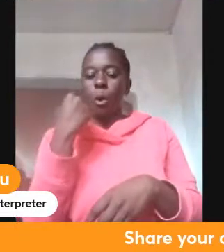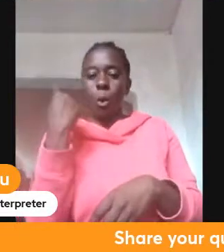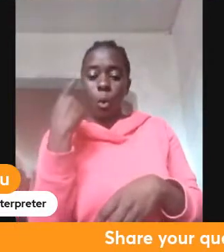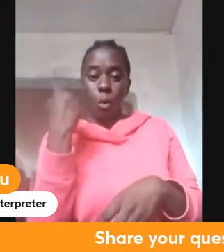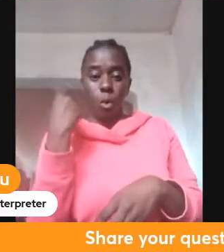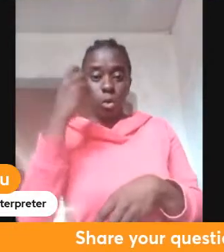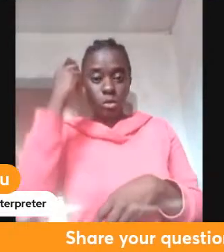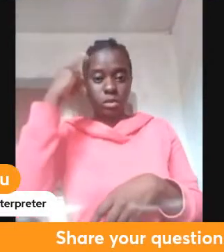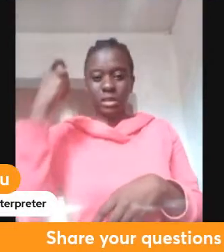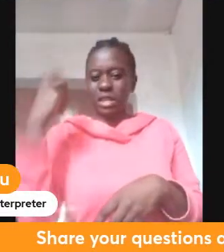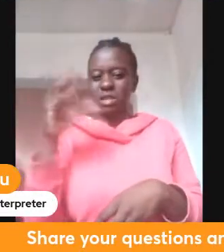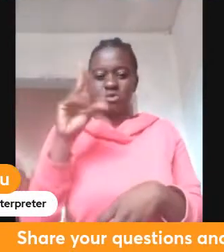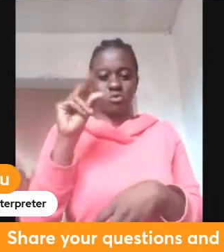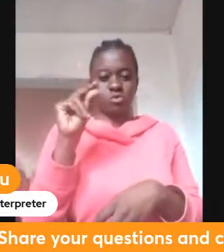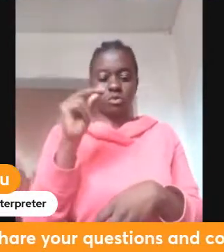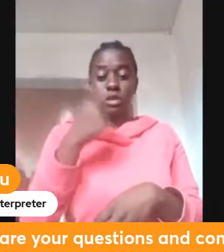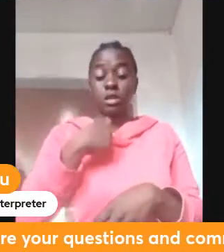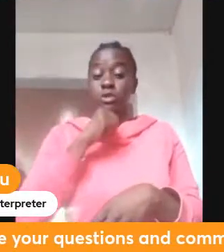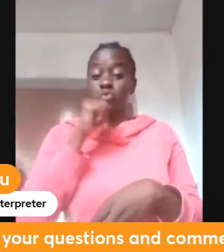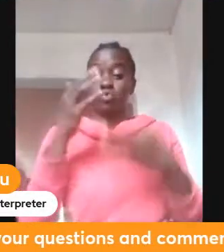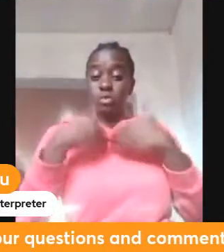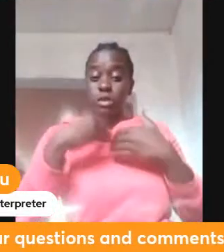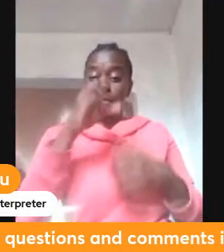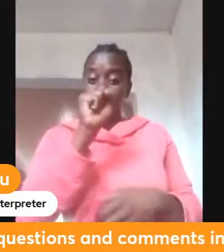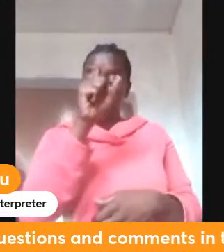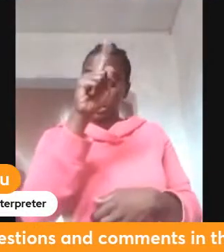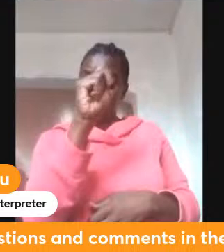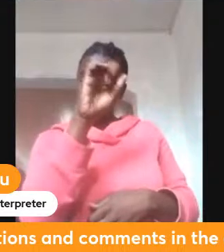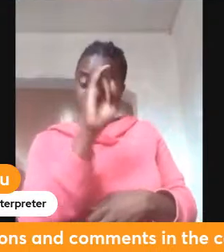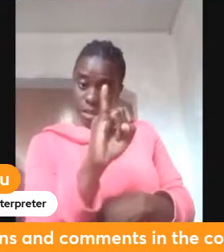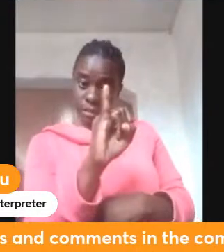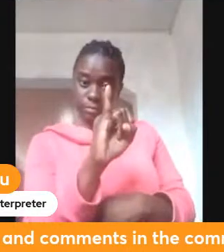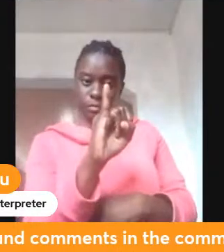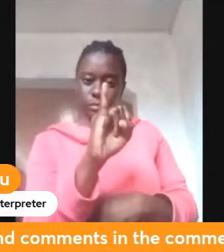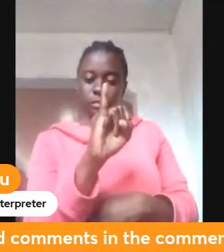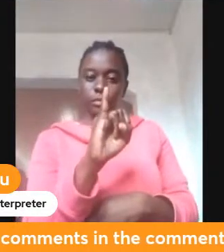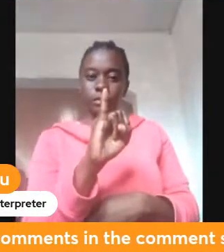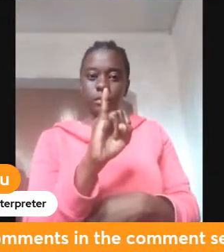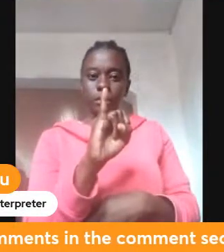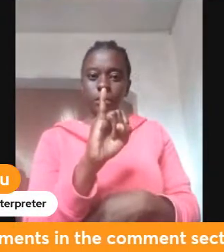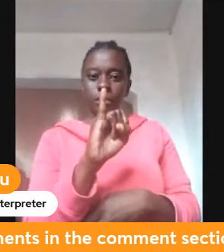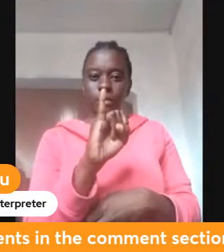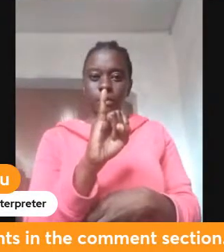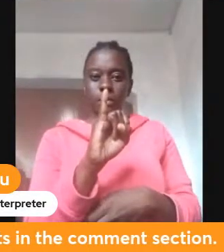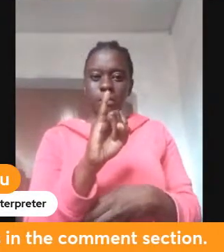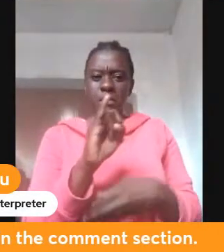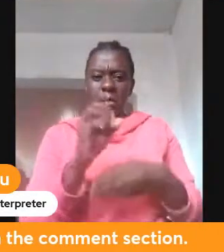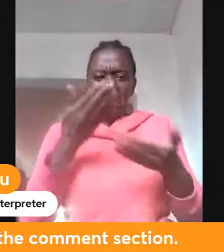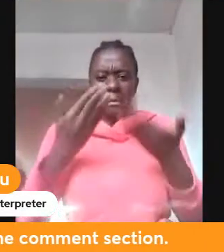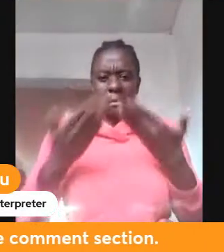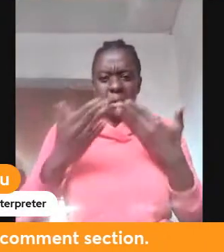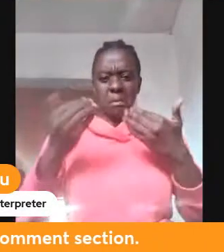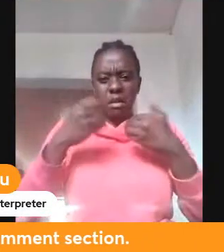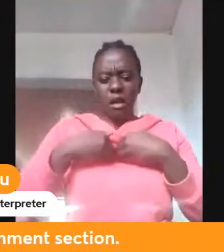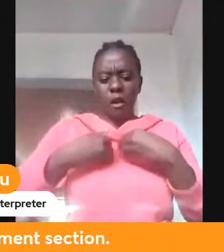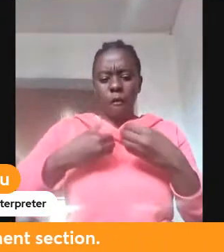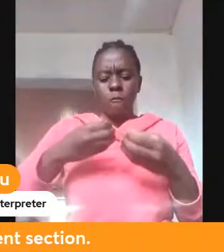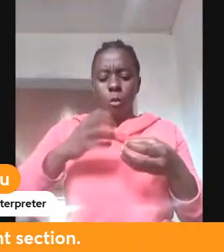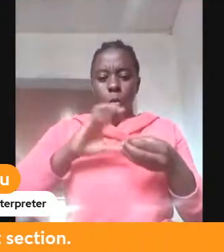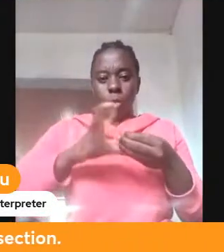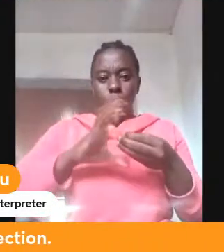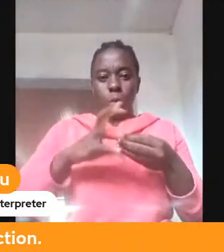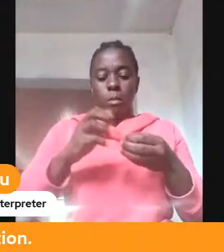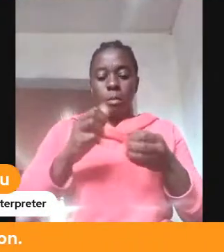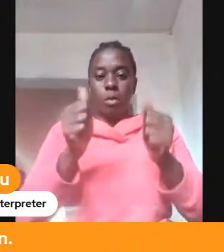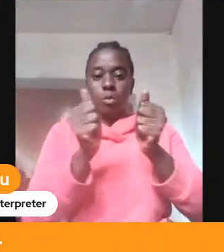that have had assumed they have a UTI, but when it's an STI. So Sarah, could you please